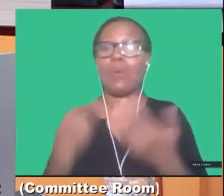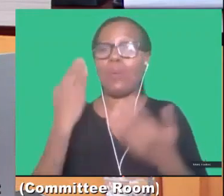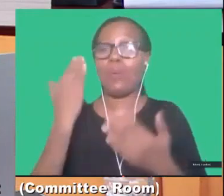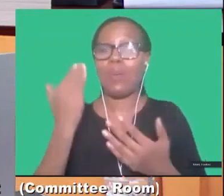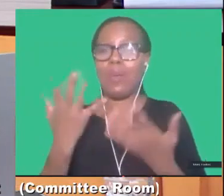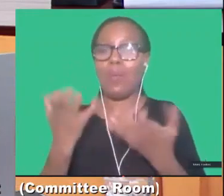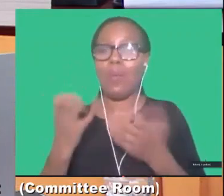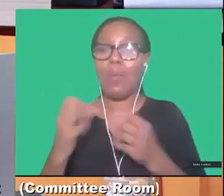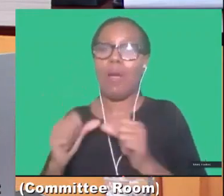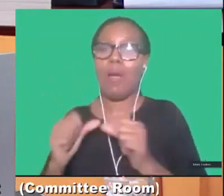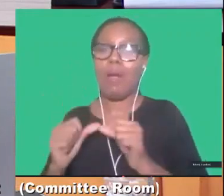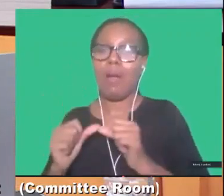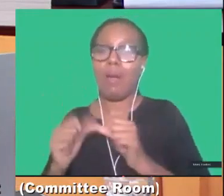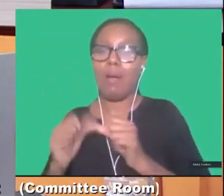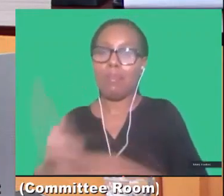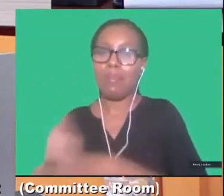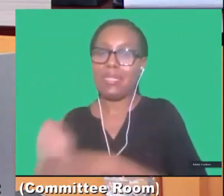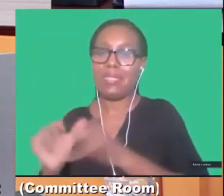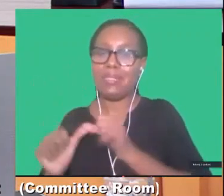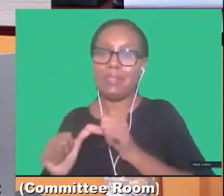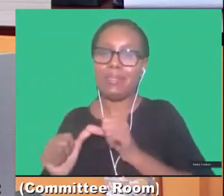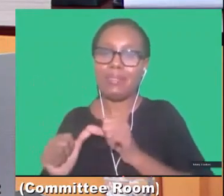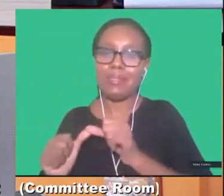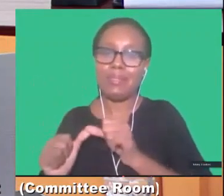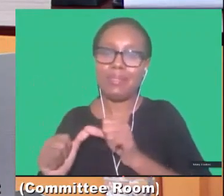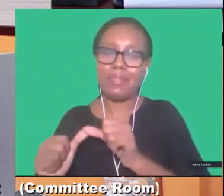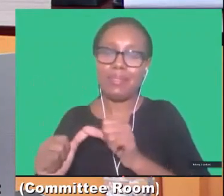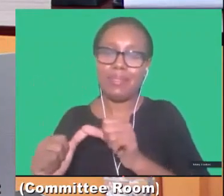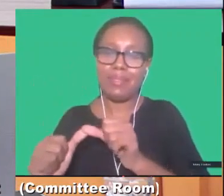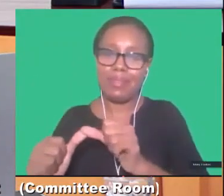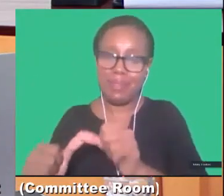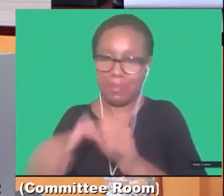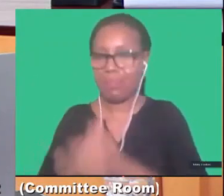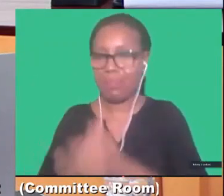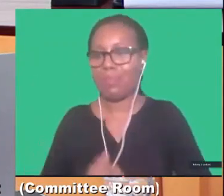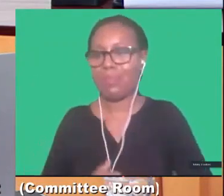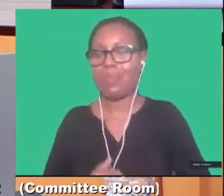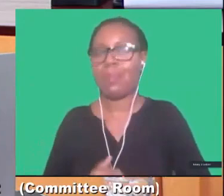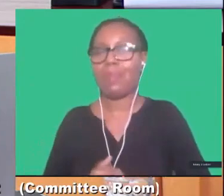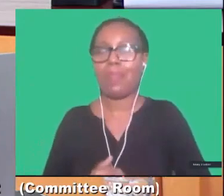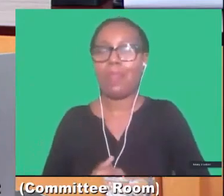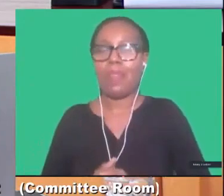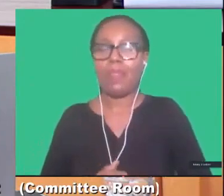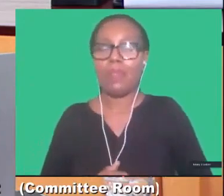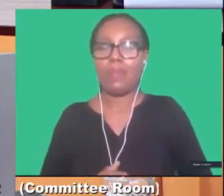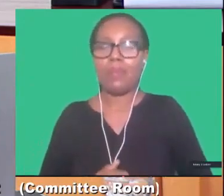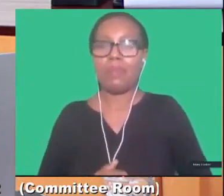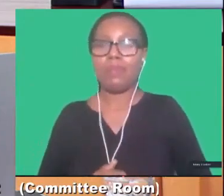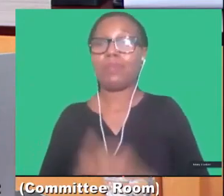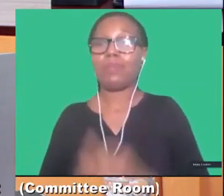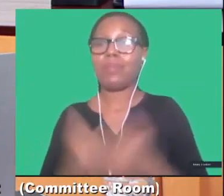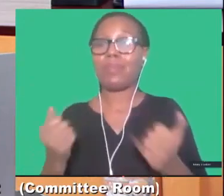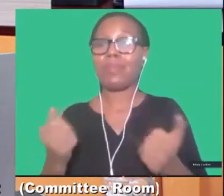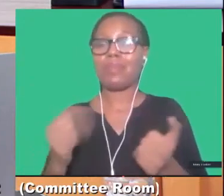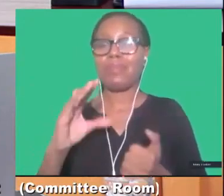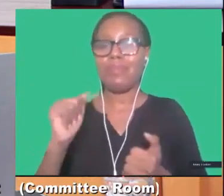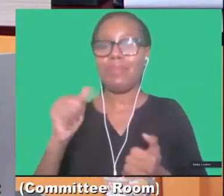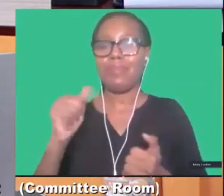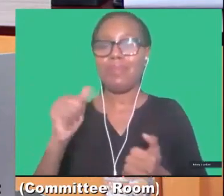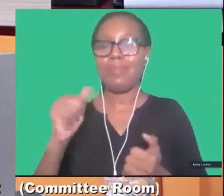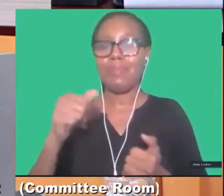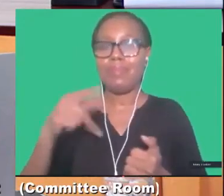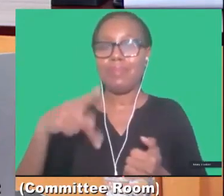physical limitations on the movement of persons. So currently, KIPO utilizes a system called the